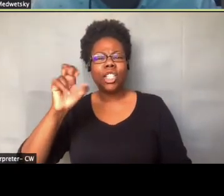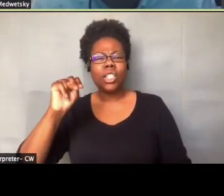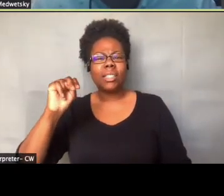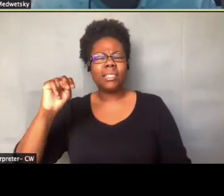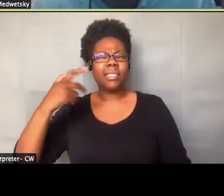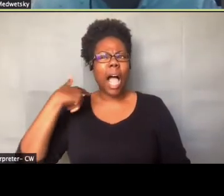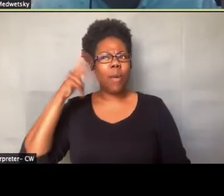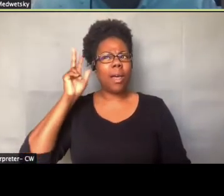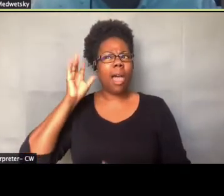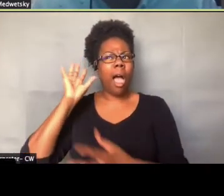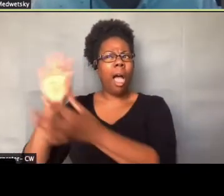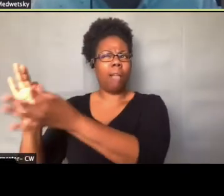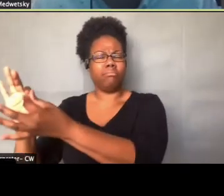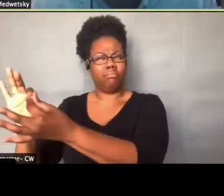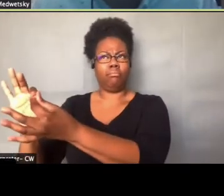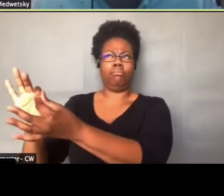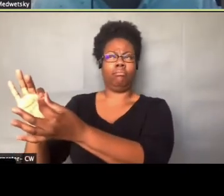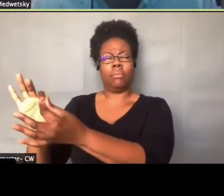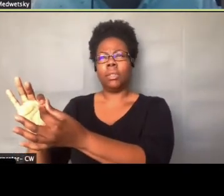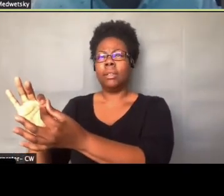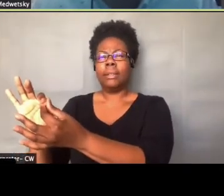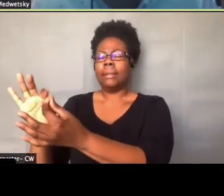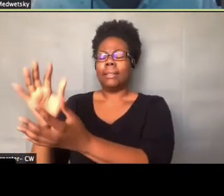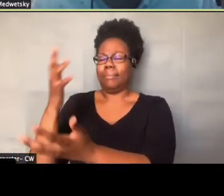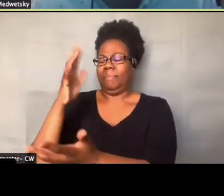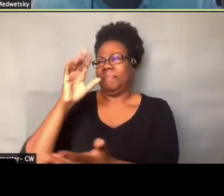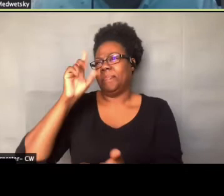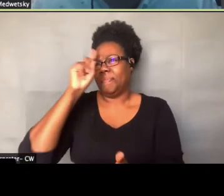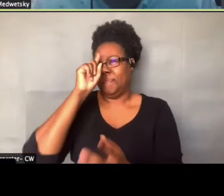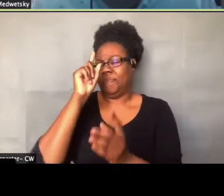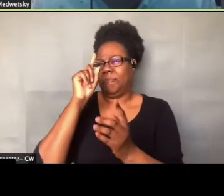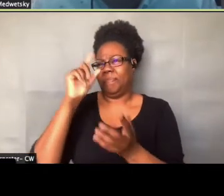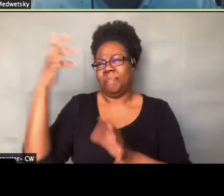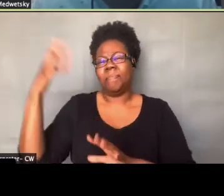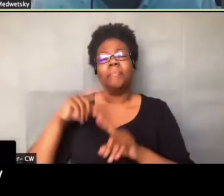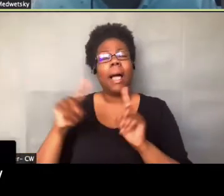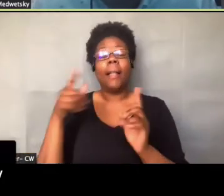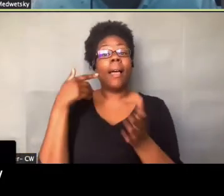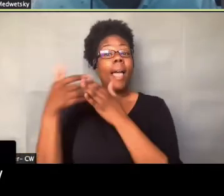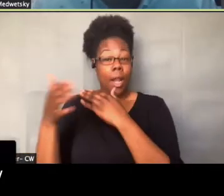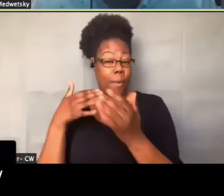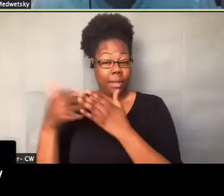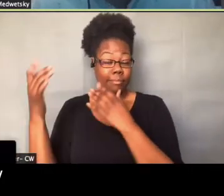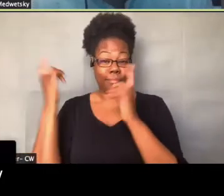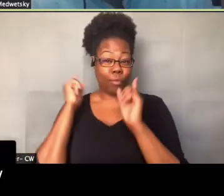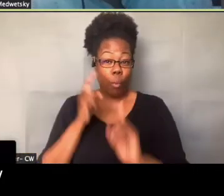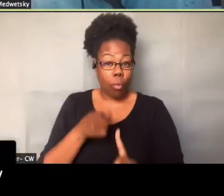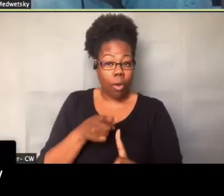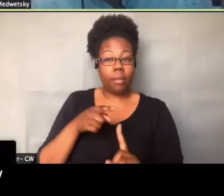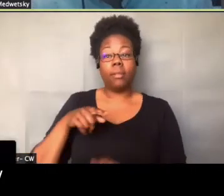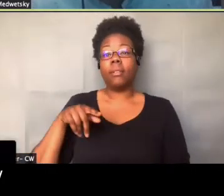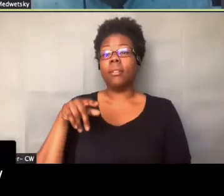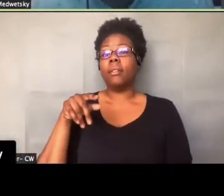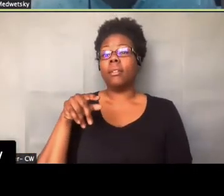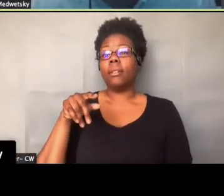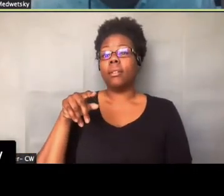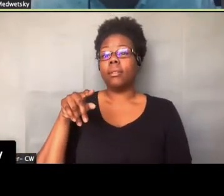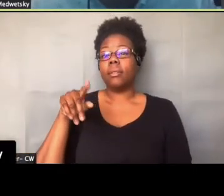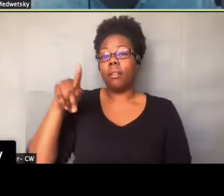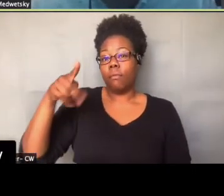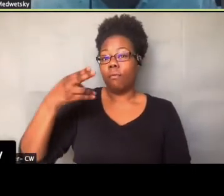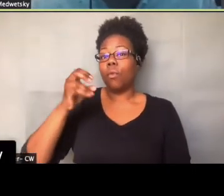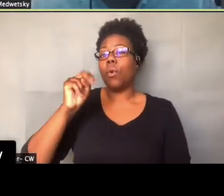that's just, so anyway. So, but there's no frequency interference. Number one, it's on a 2.4 gigahertz, which is a much wider